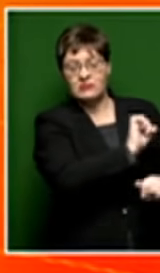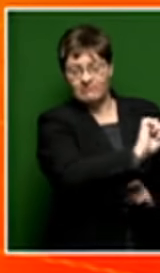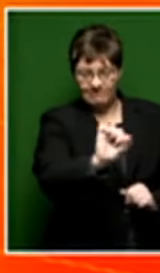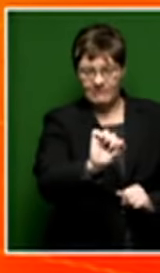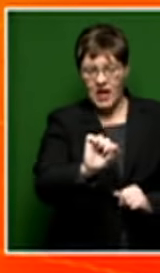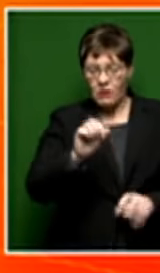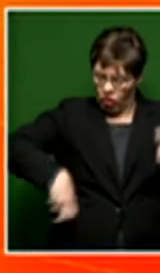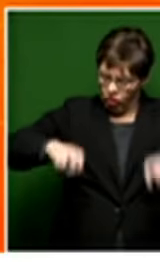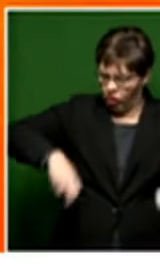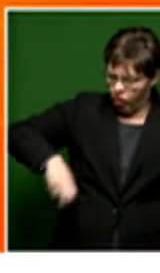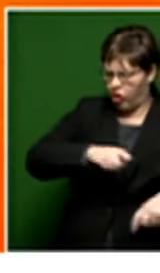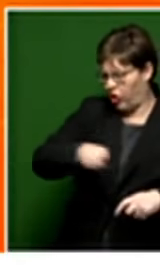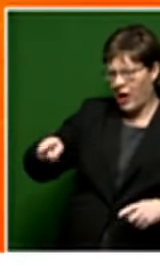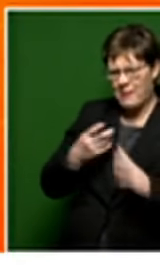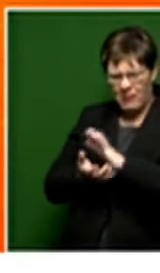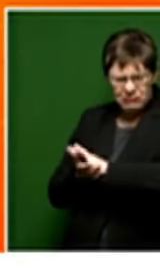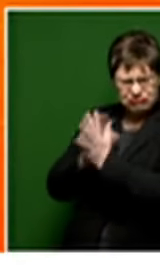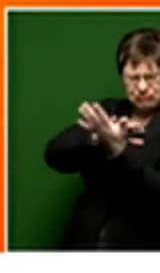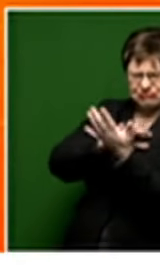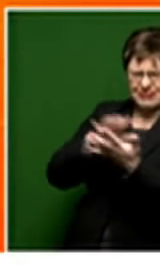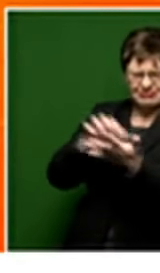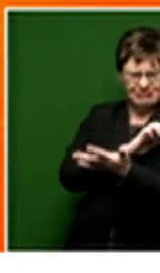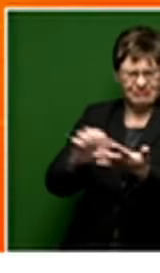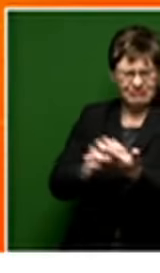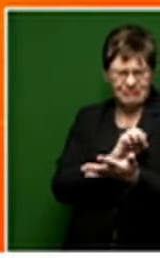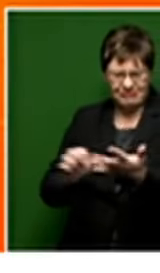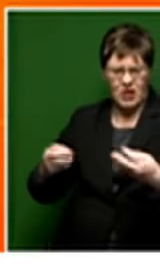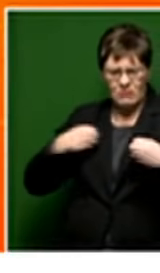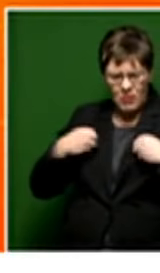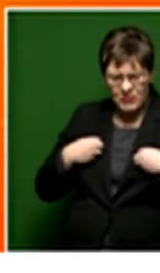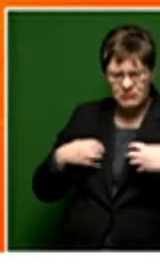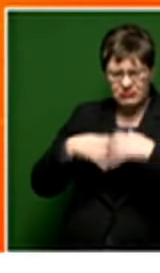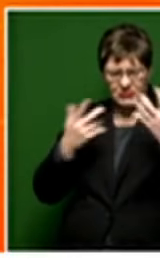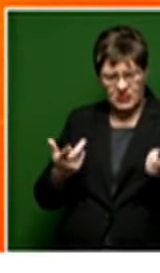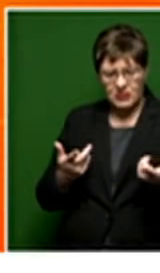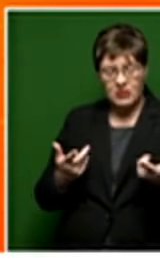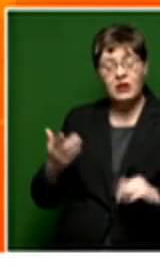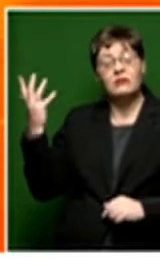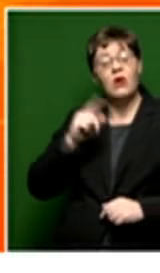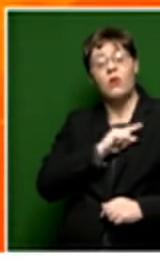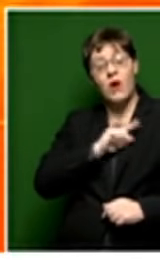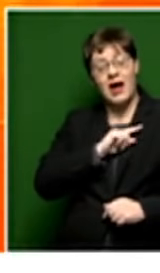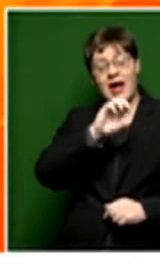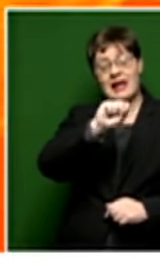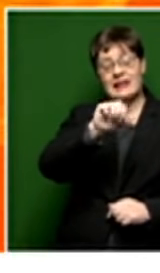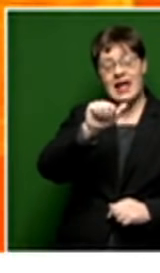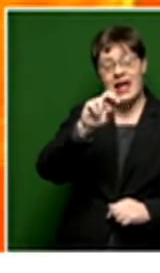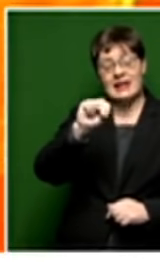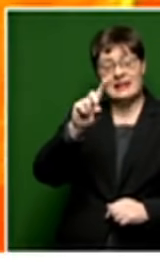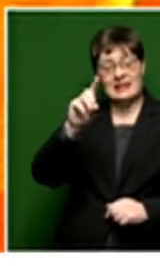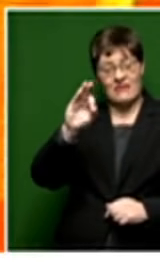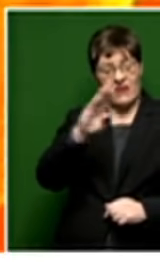that saw looters making away with stolen goods and causing destruction to property. The address followed the announcement by the South African